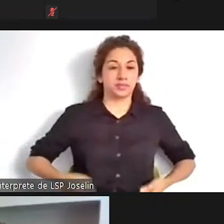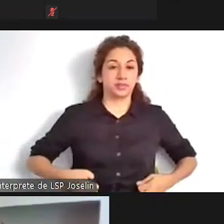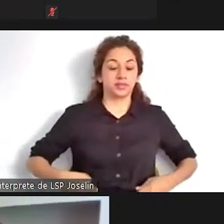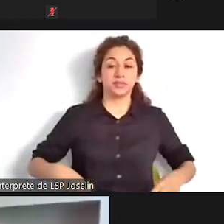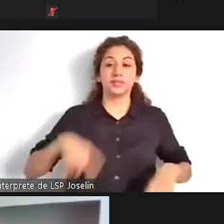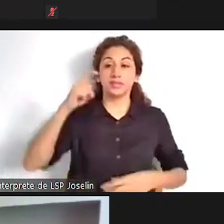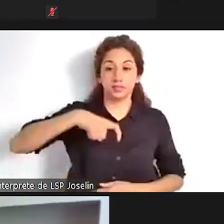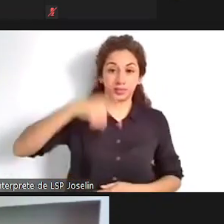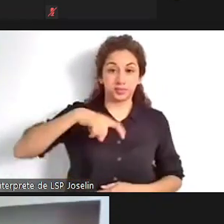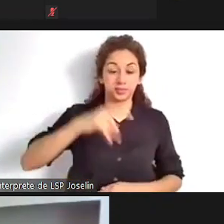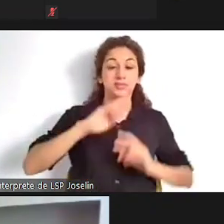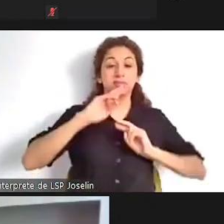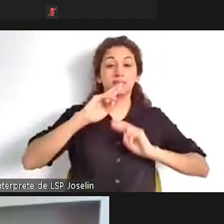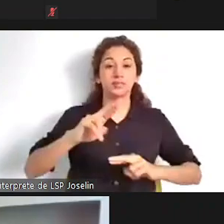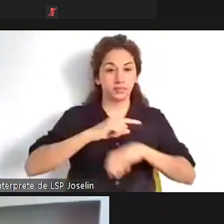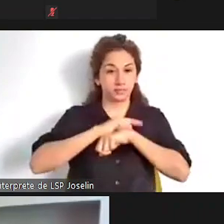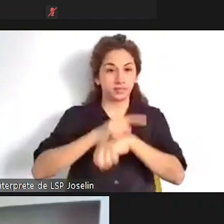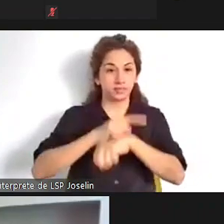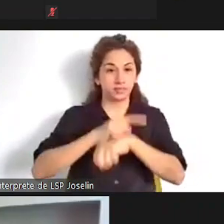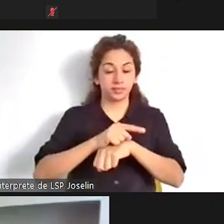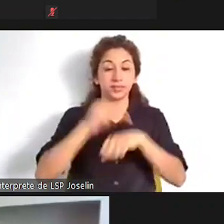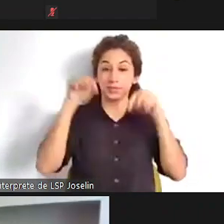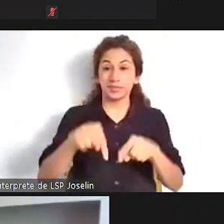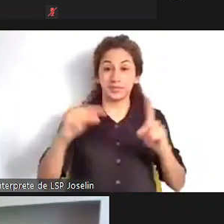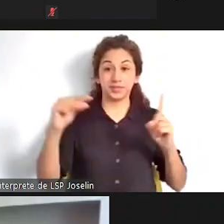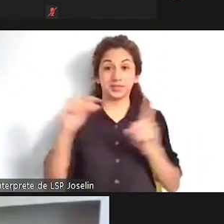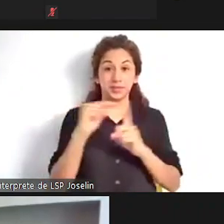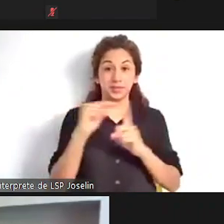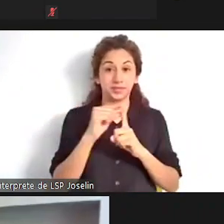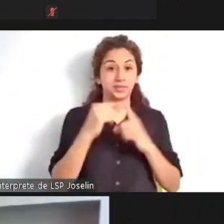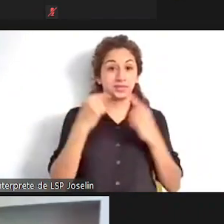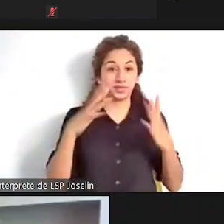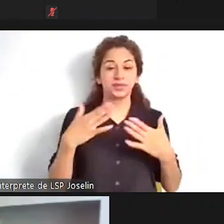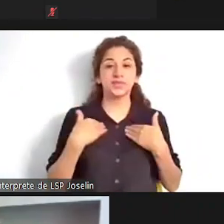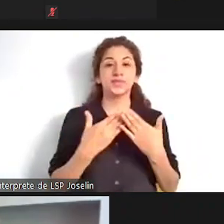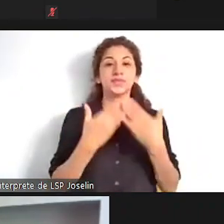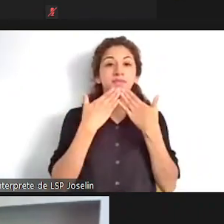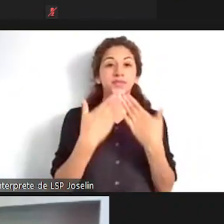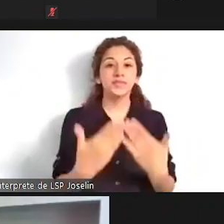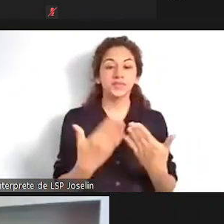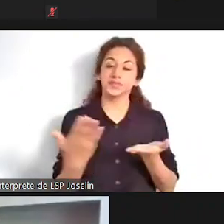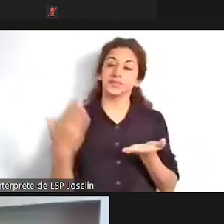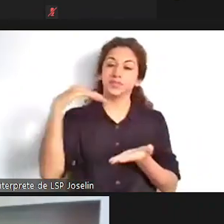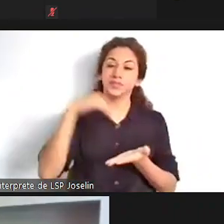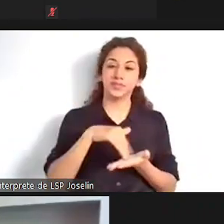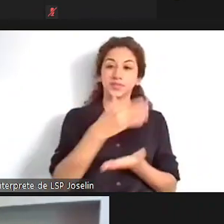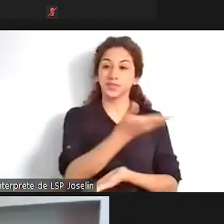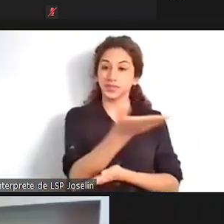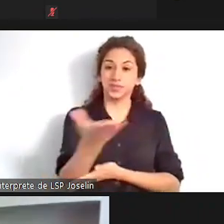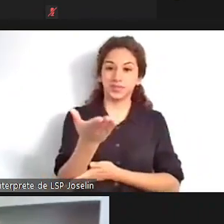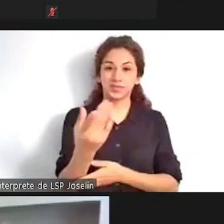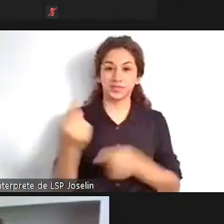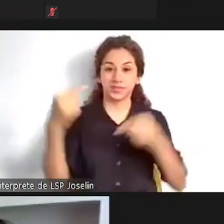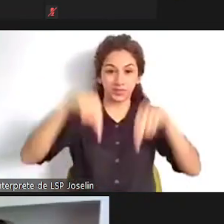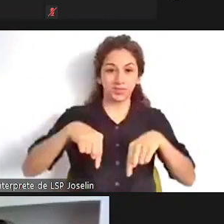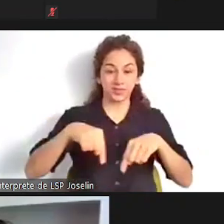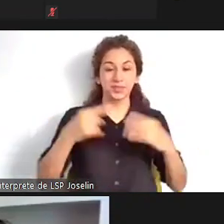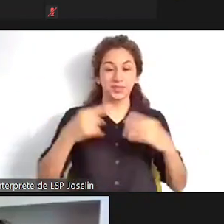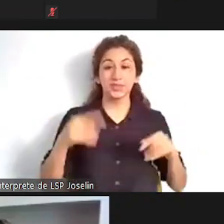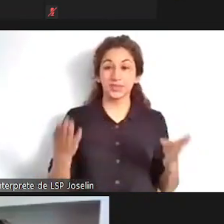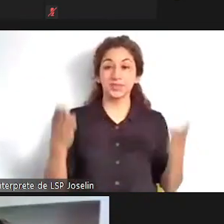that they also require state responses so with this i would like to thank you for being here with us